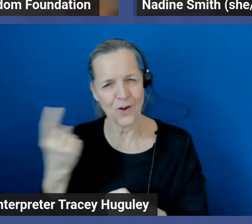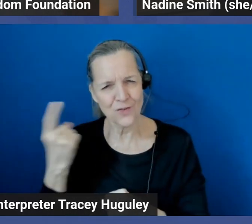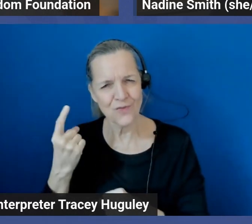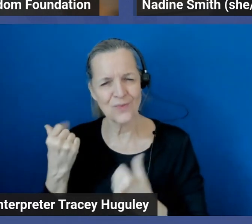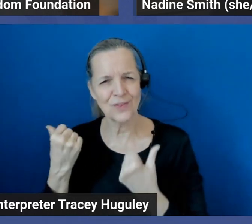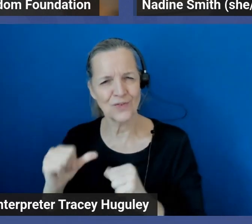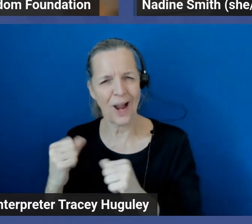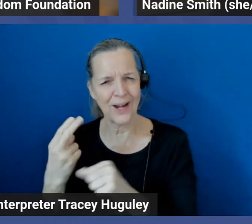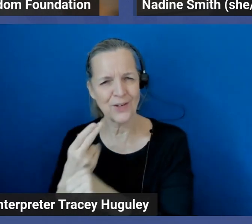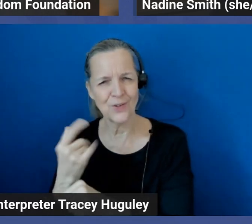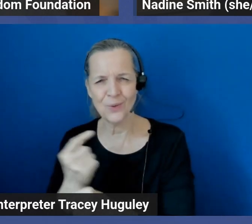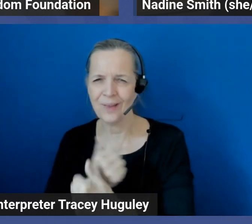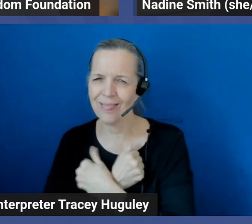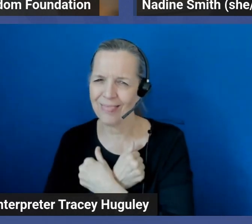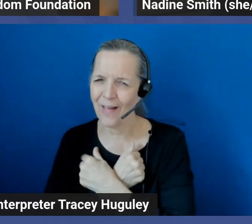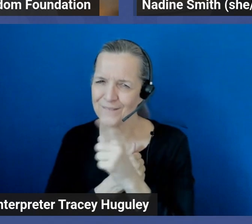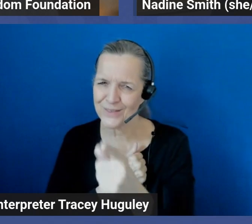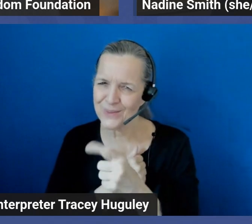it, and I'd love you to